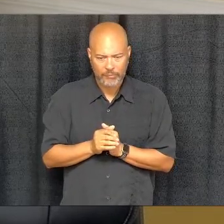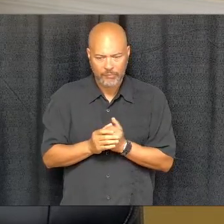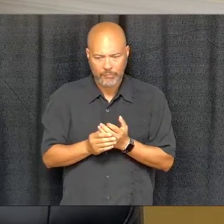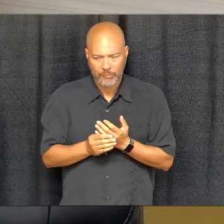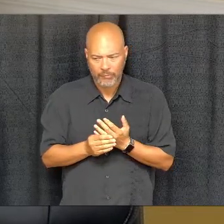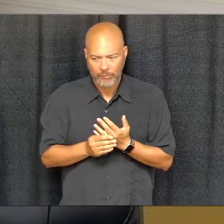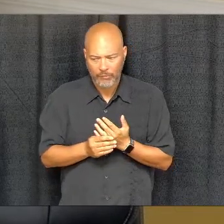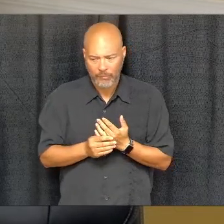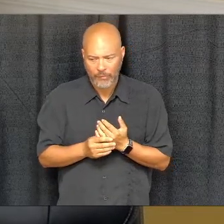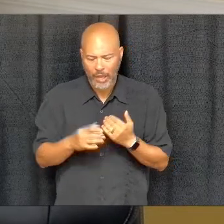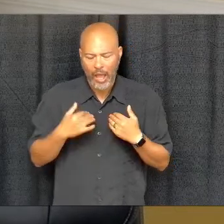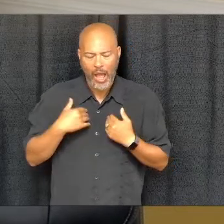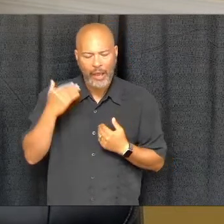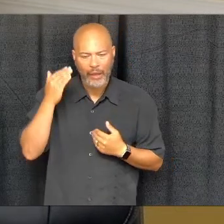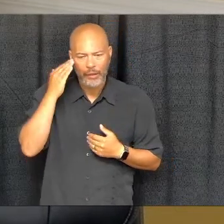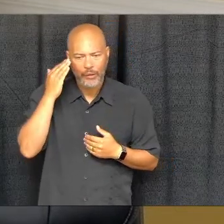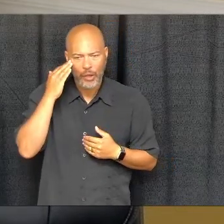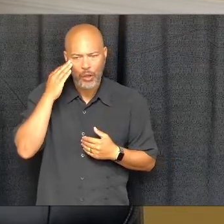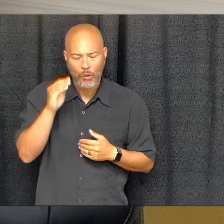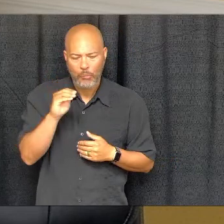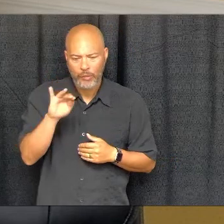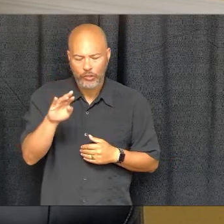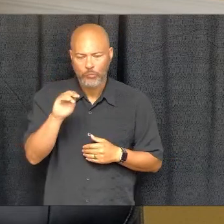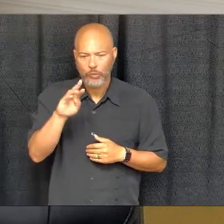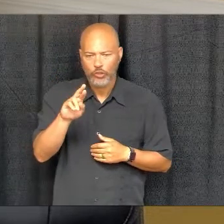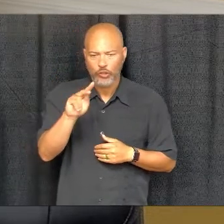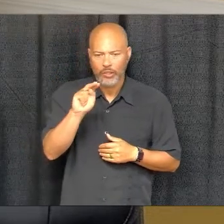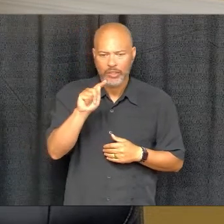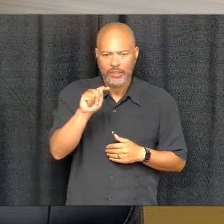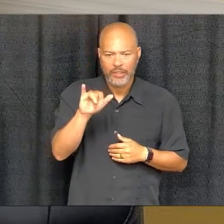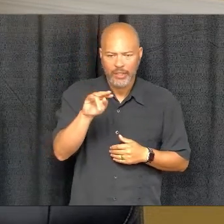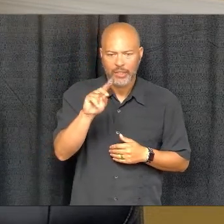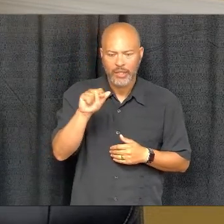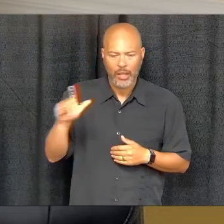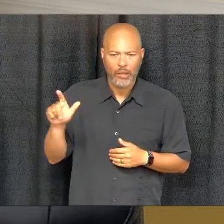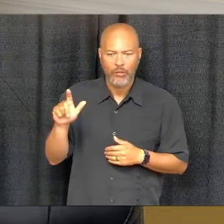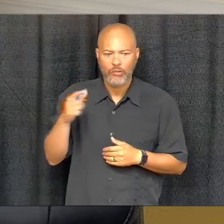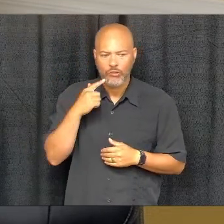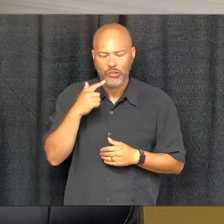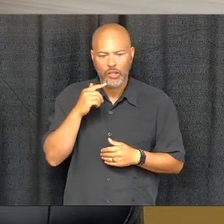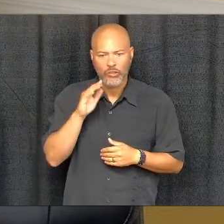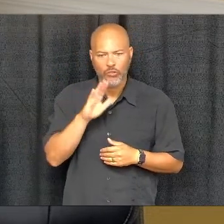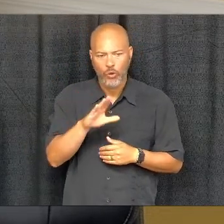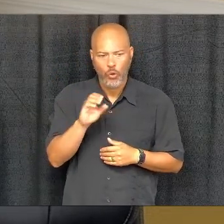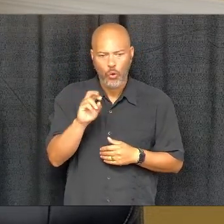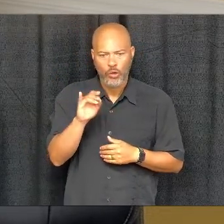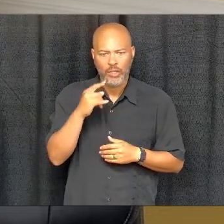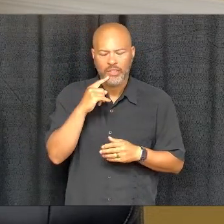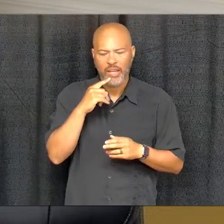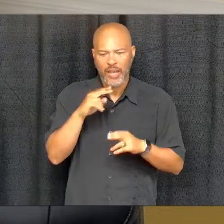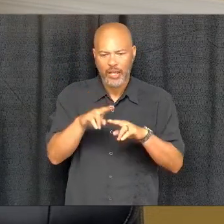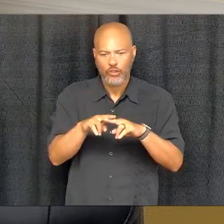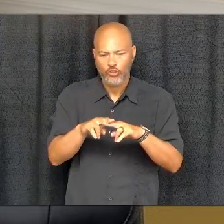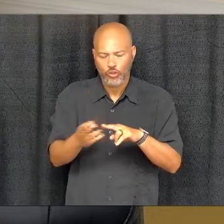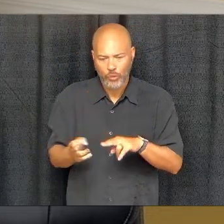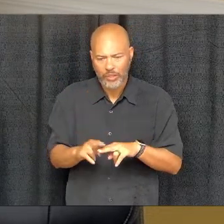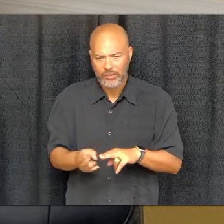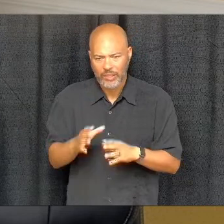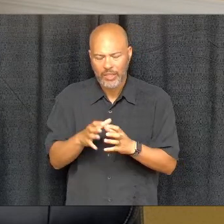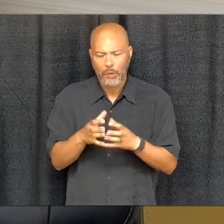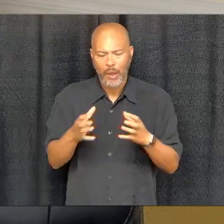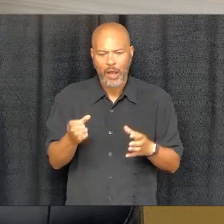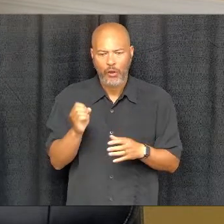And I know, Mr. Tender, you said that your ordinance decreases the amount of